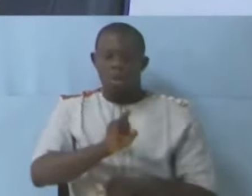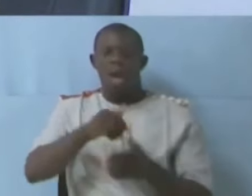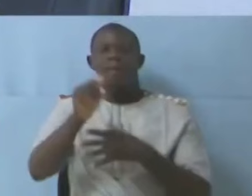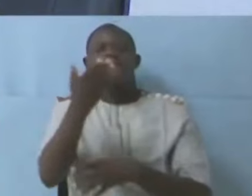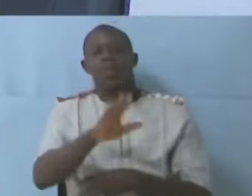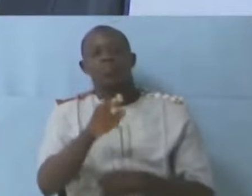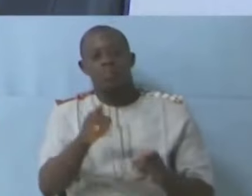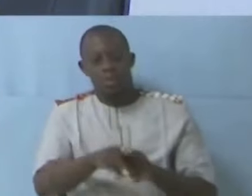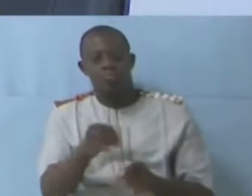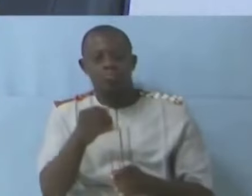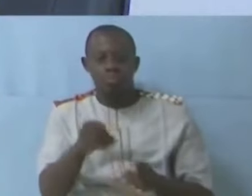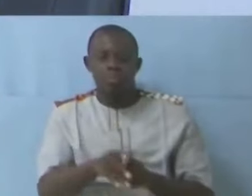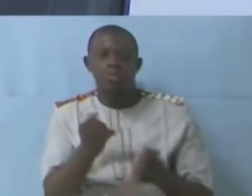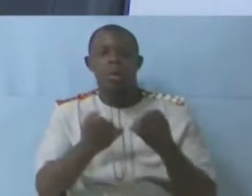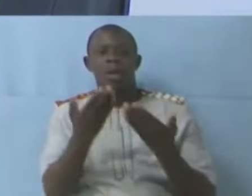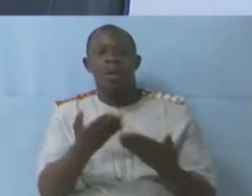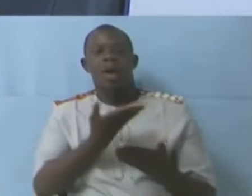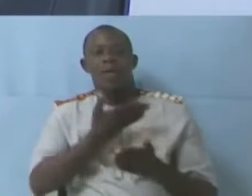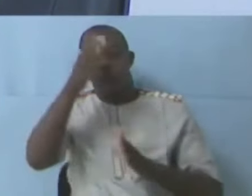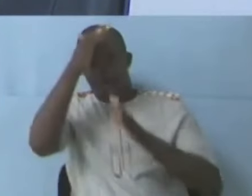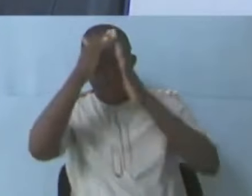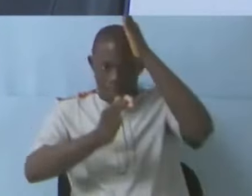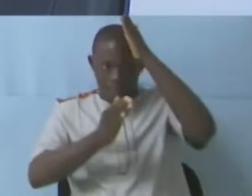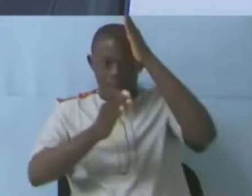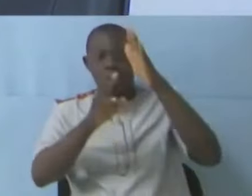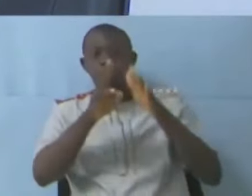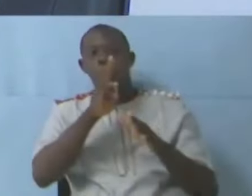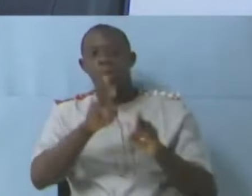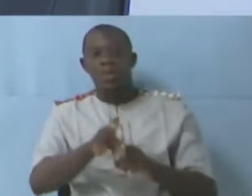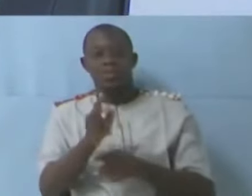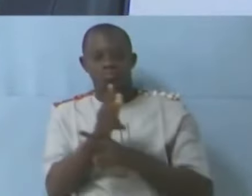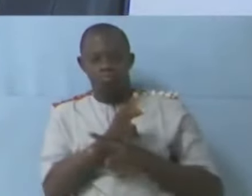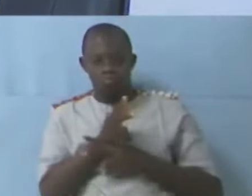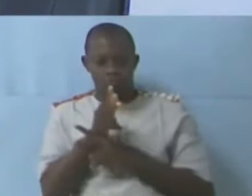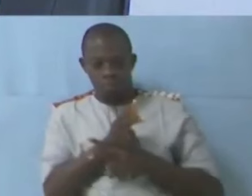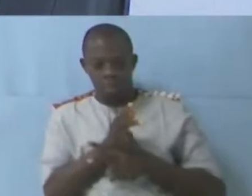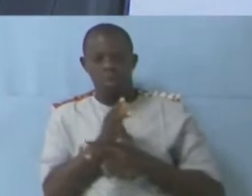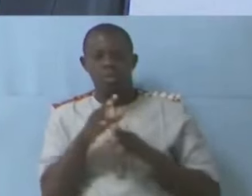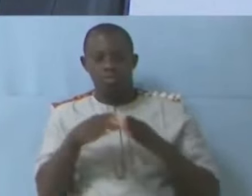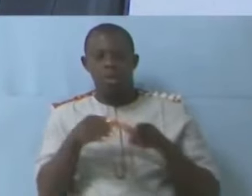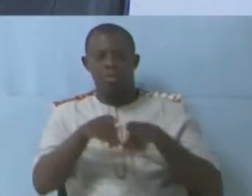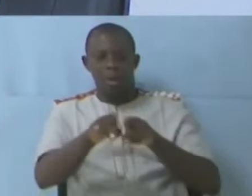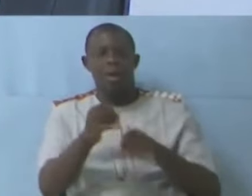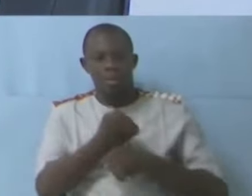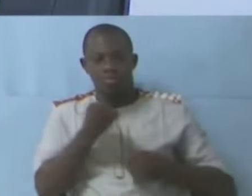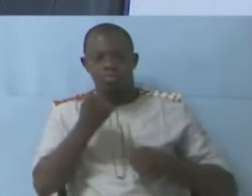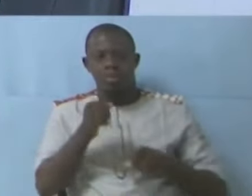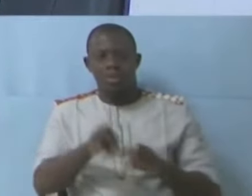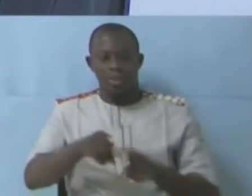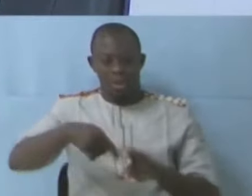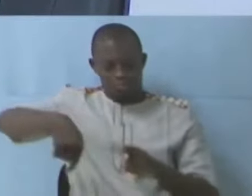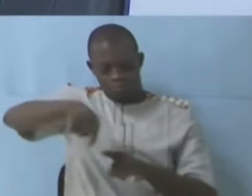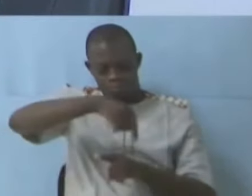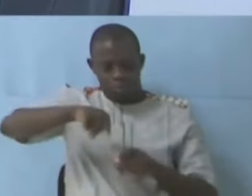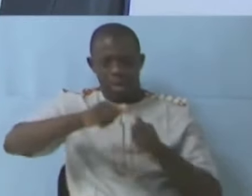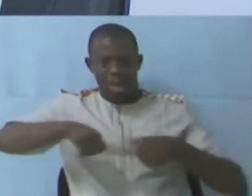you disarm force sentry man in new Tahawan around the roundabout. We disarmed those sentries on the, around the roundabout. So when